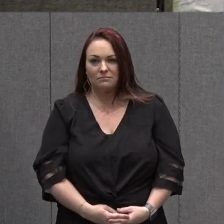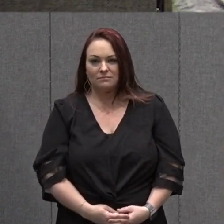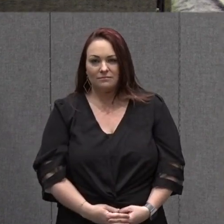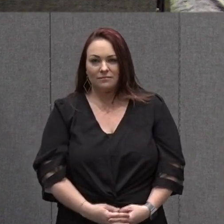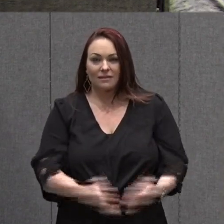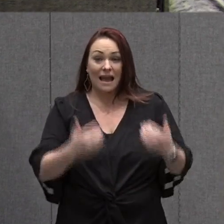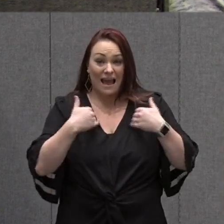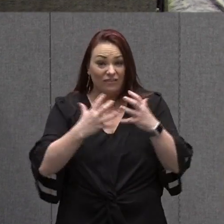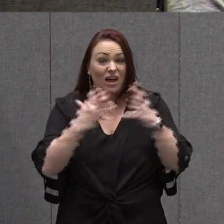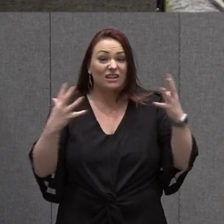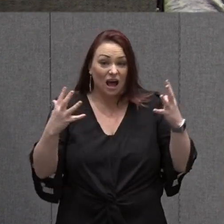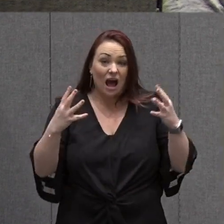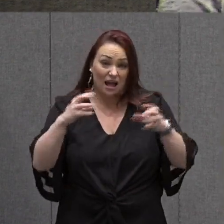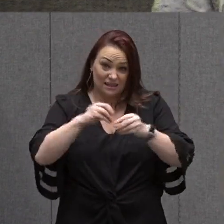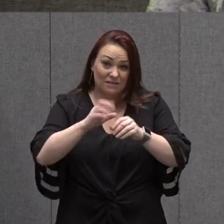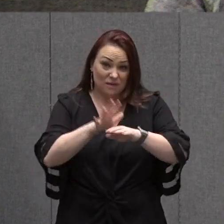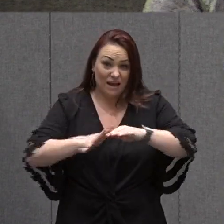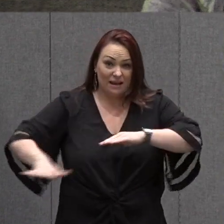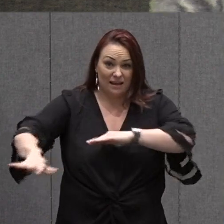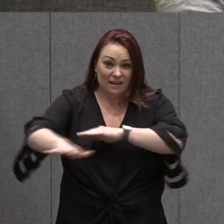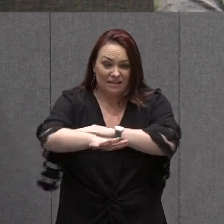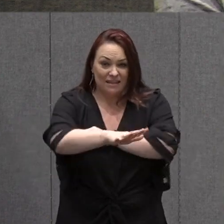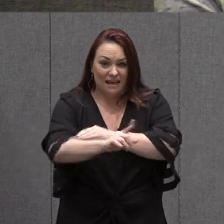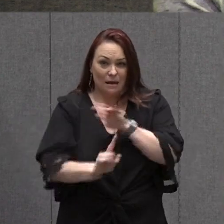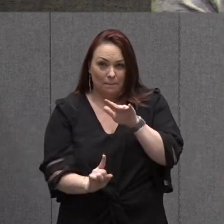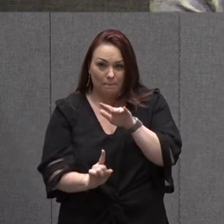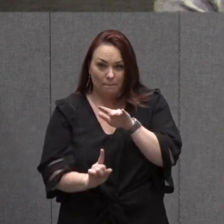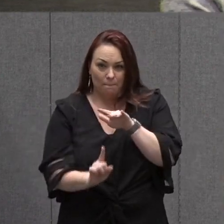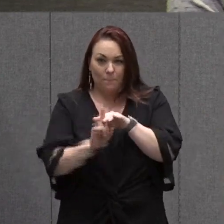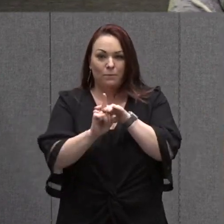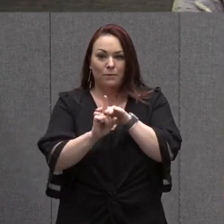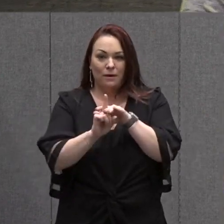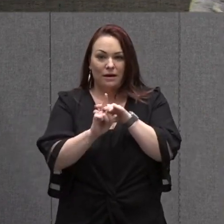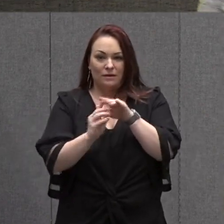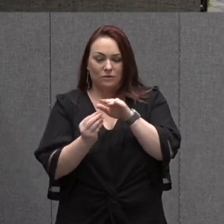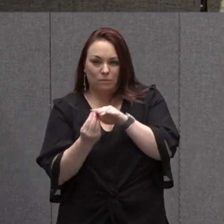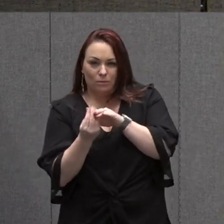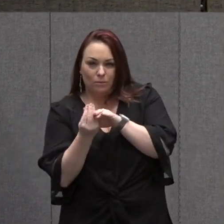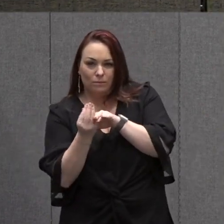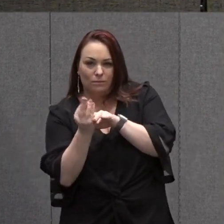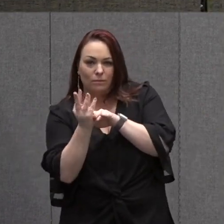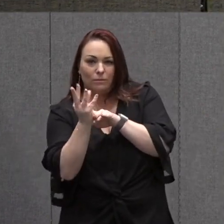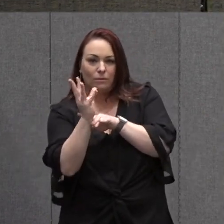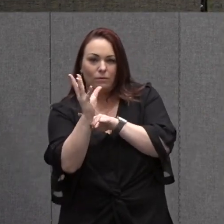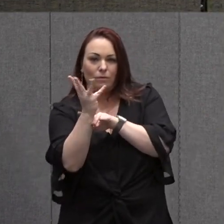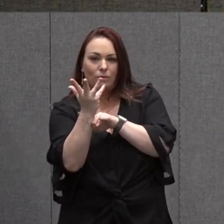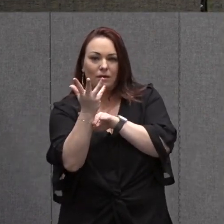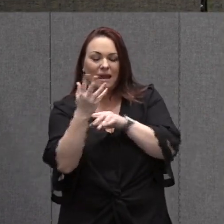I have a lot of these in my neighborhood. They kind of pop up in between the cracks in the sidewalk.